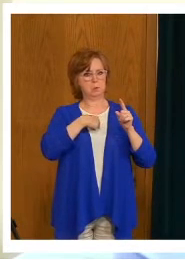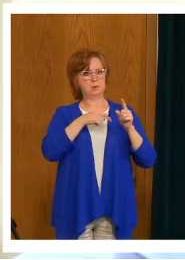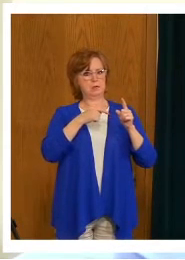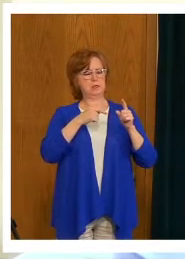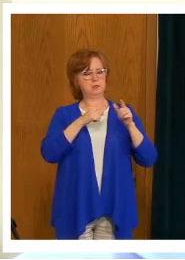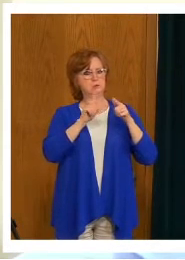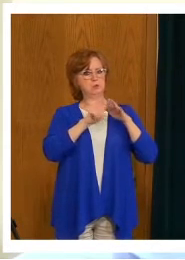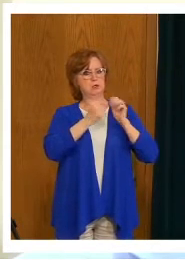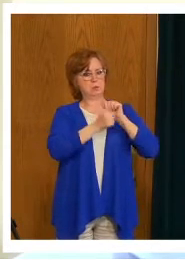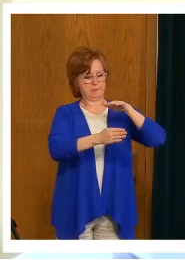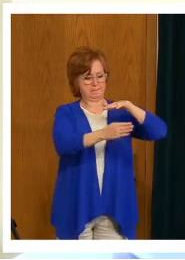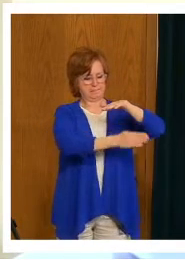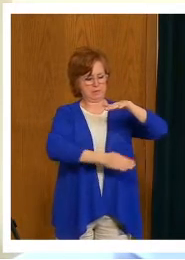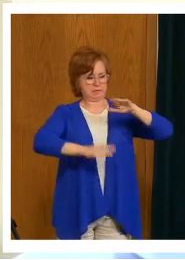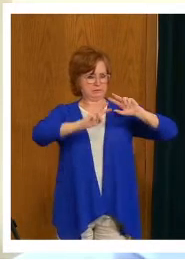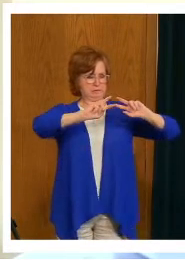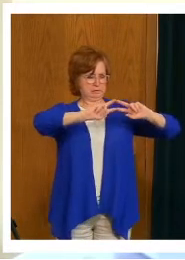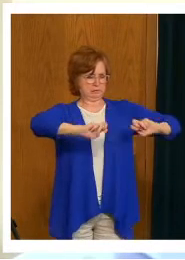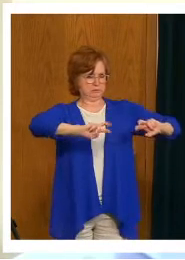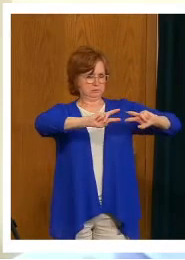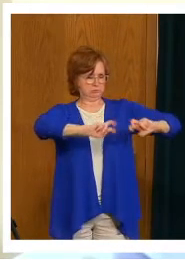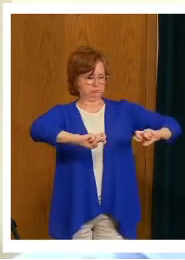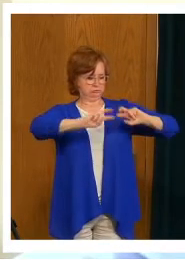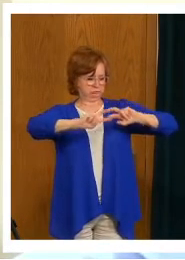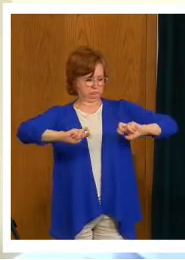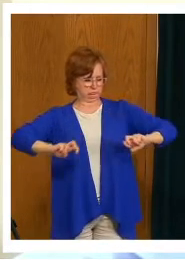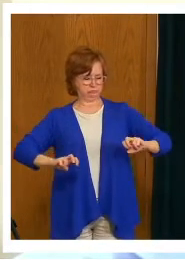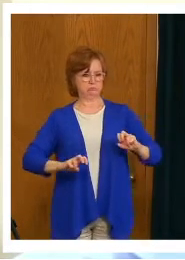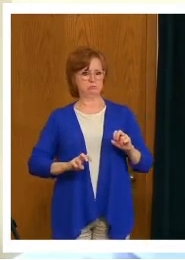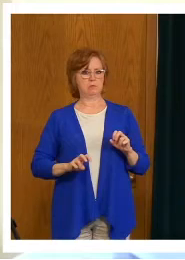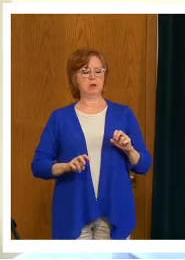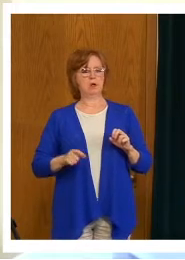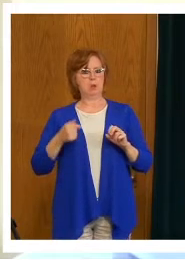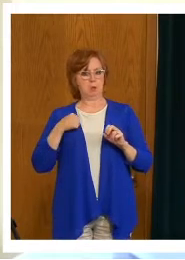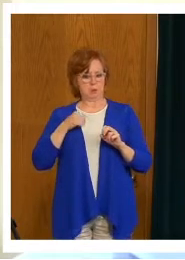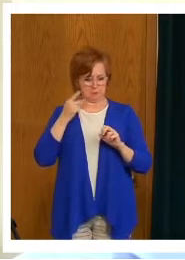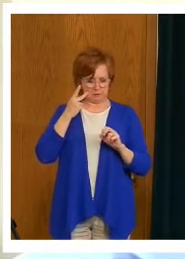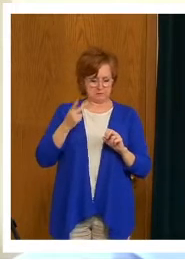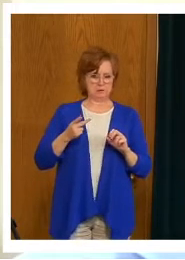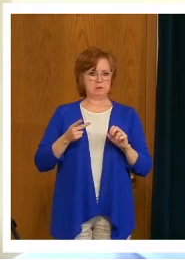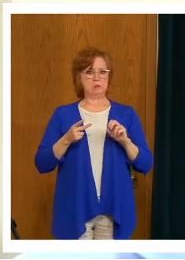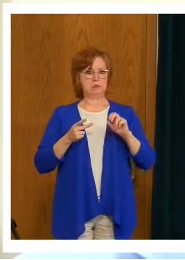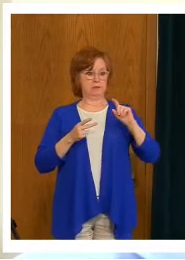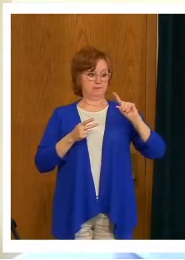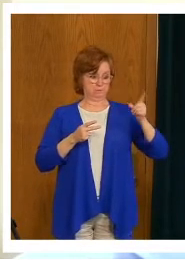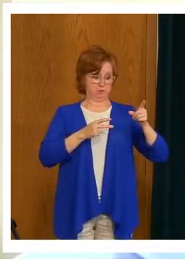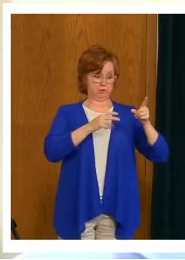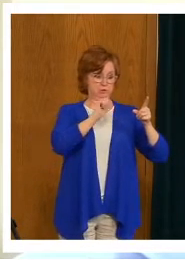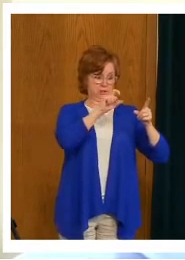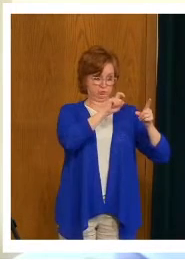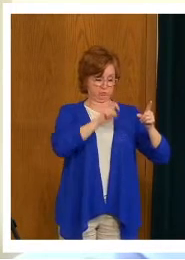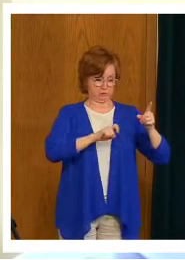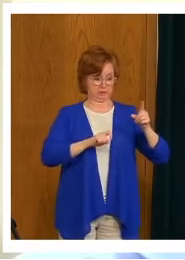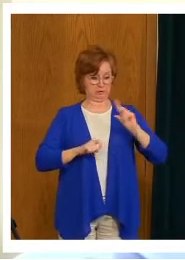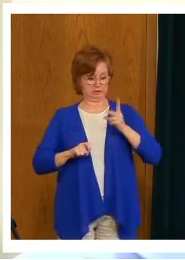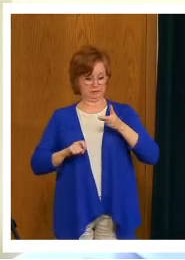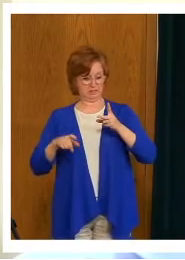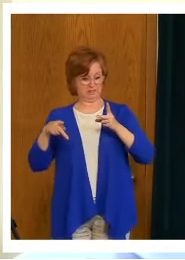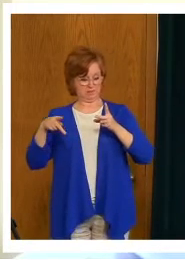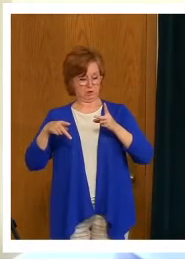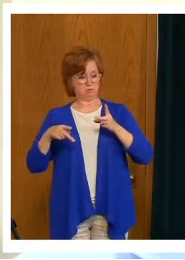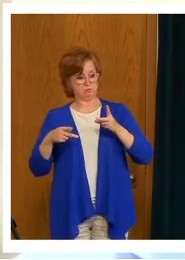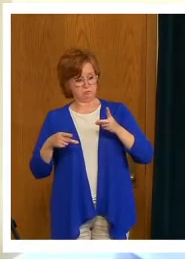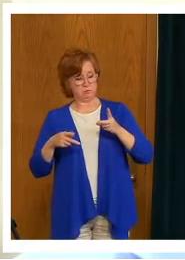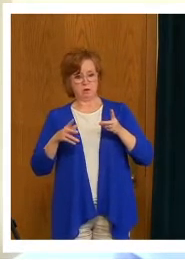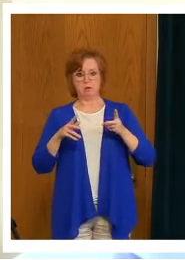well as other studies. So they are all suggesting that a second dose of Pfizer following a first dose of AstraZeneca gives